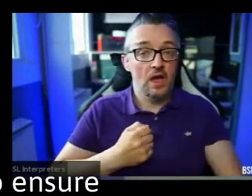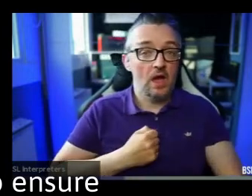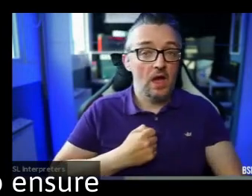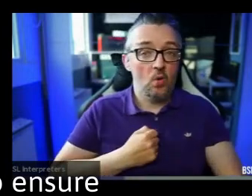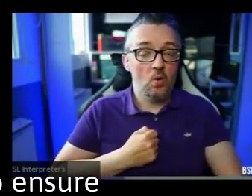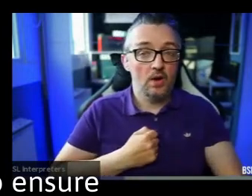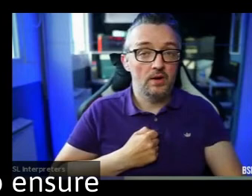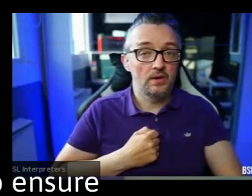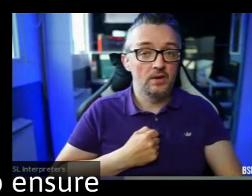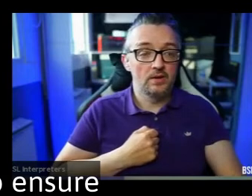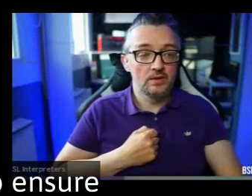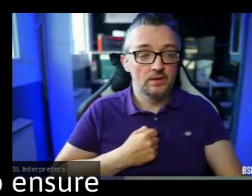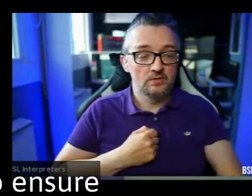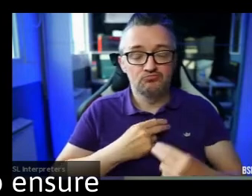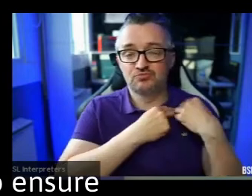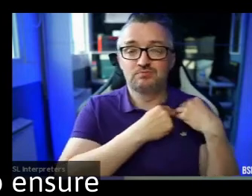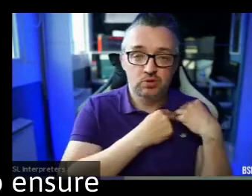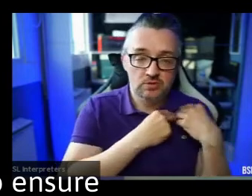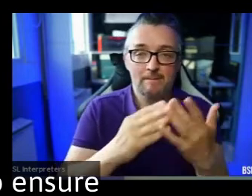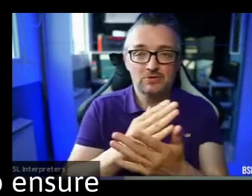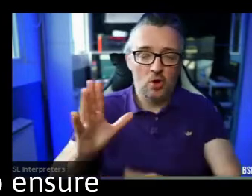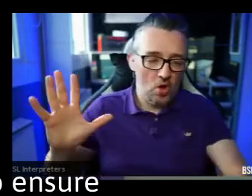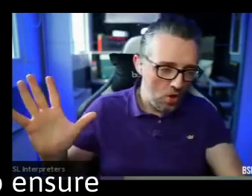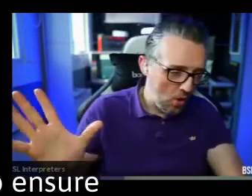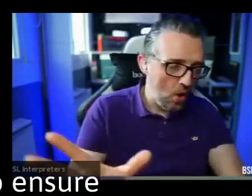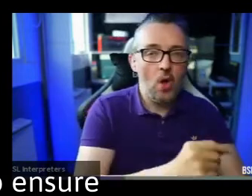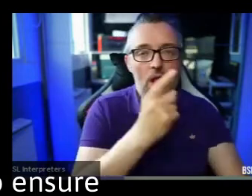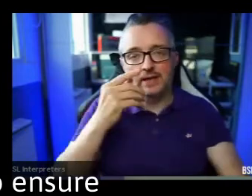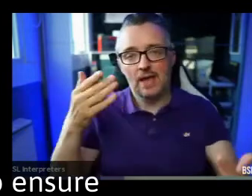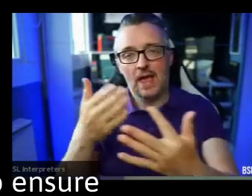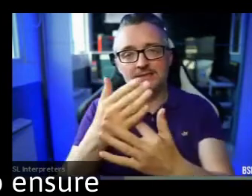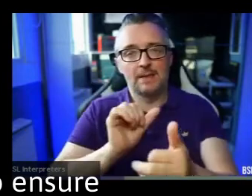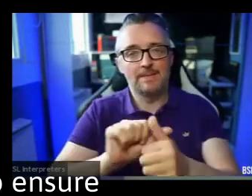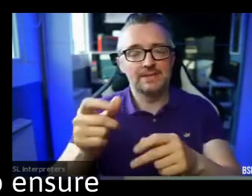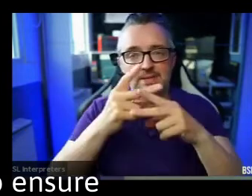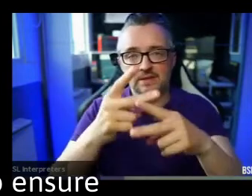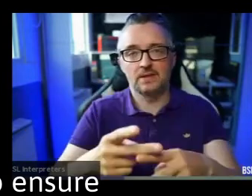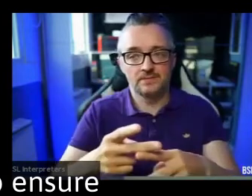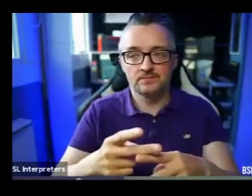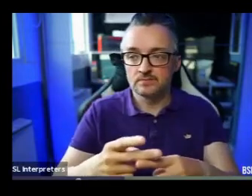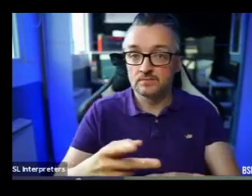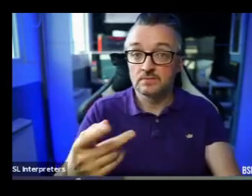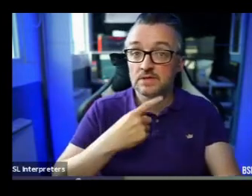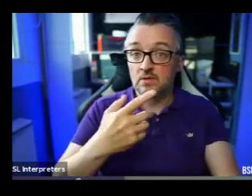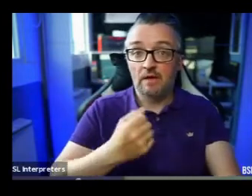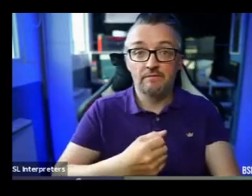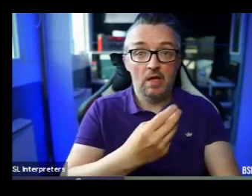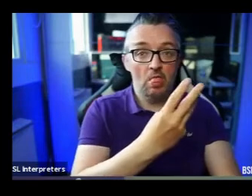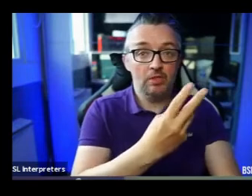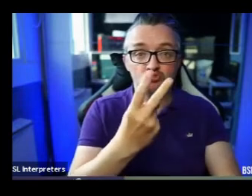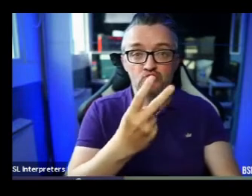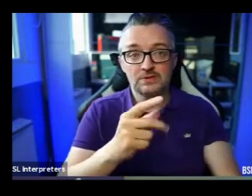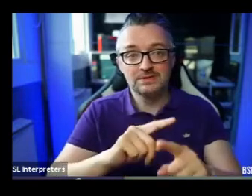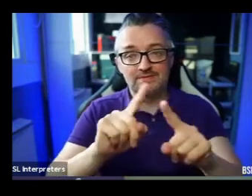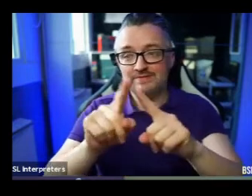our moral obligation to assure that everybody gets access to the best care. The idea that we've got